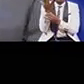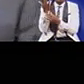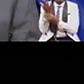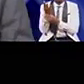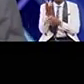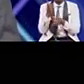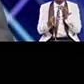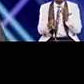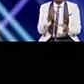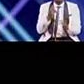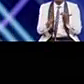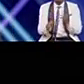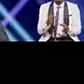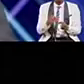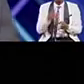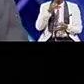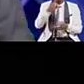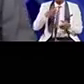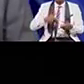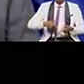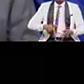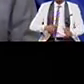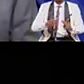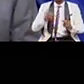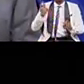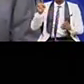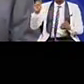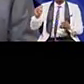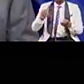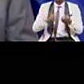if you allow them to perish